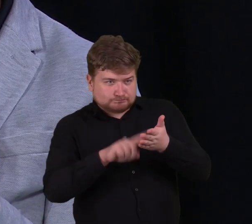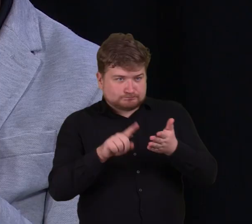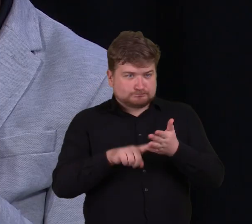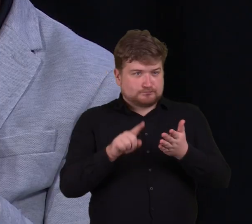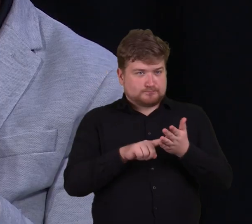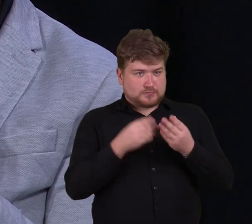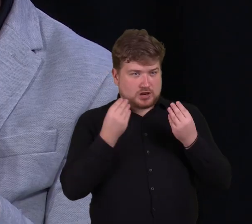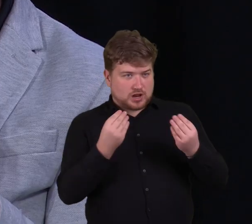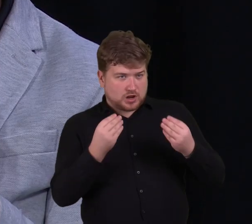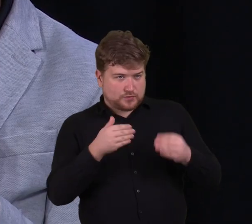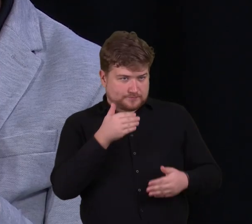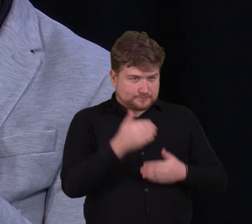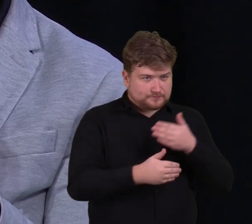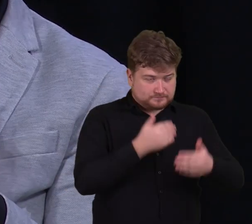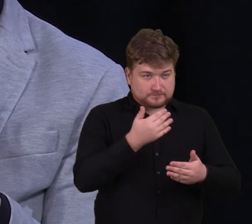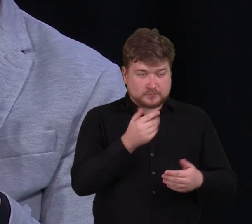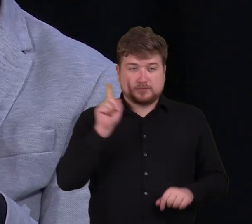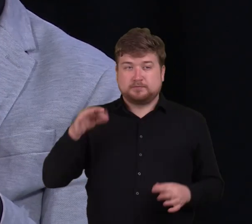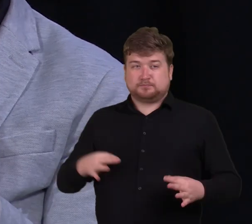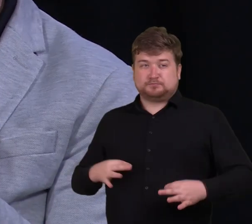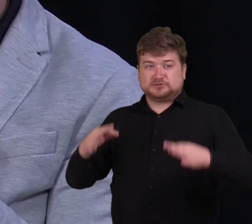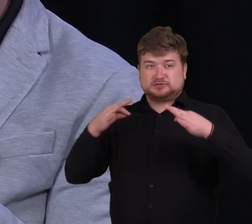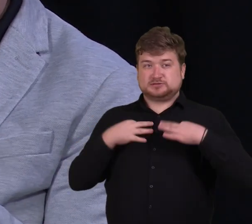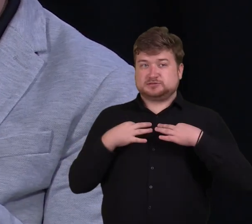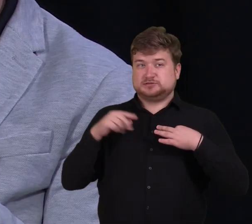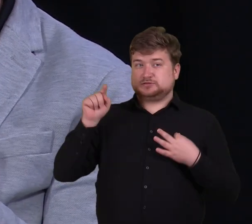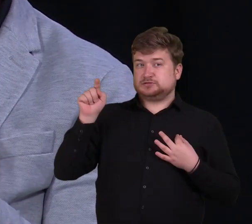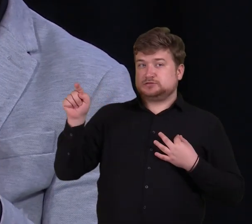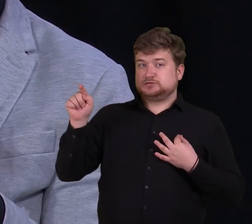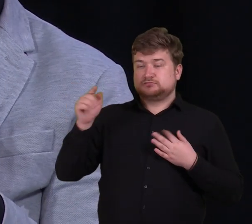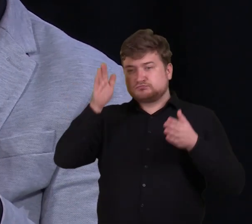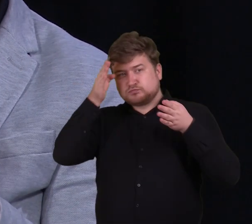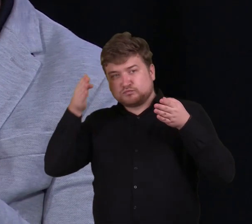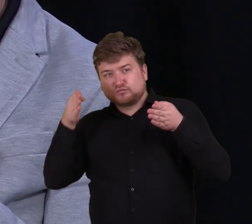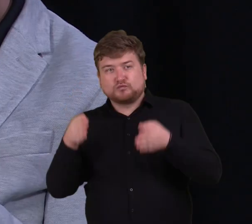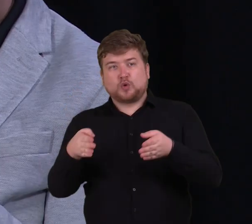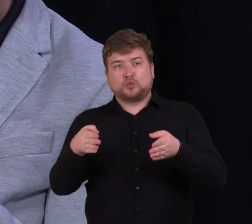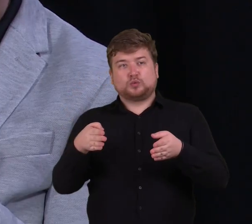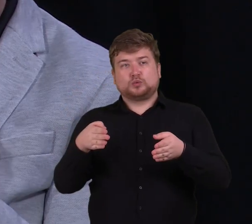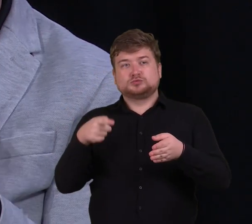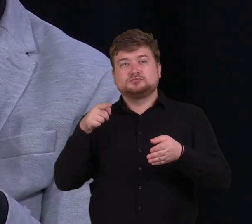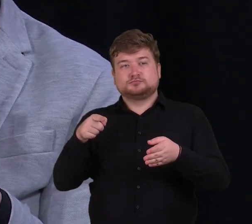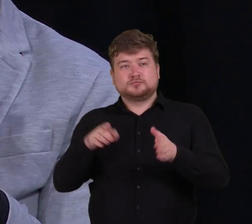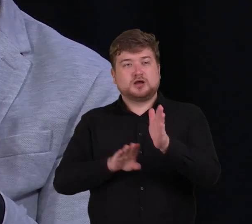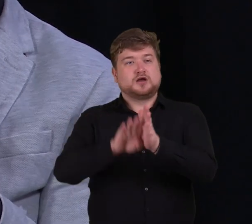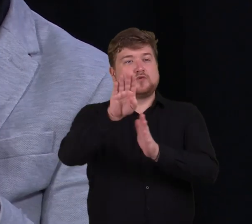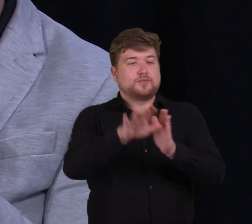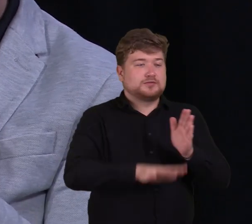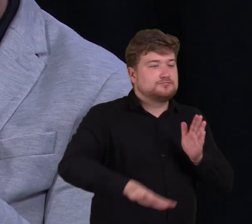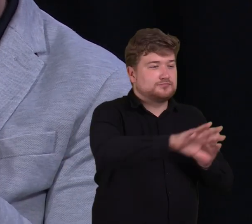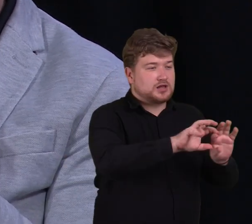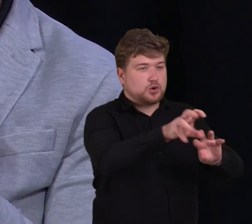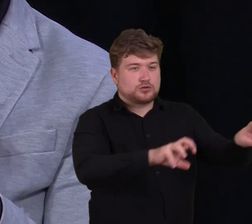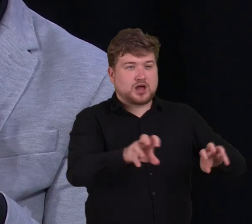have all the important representatives in working groups and in steering